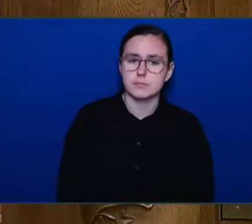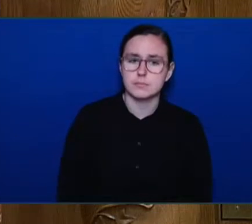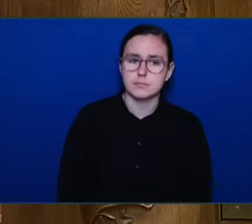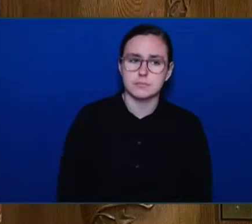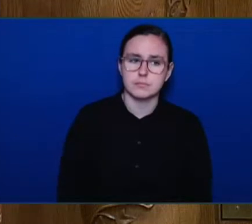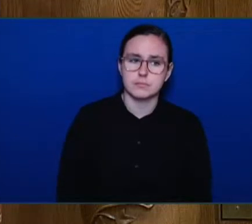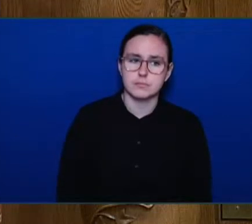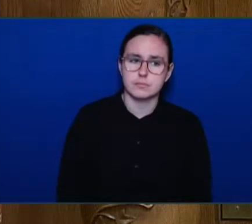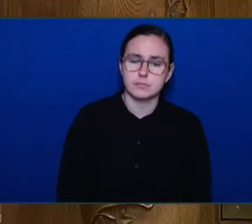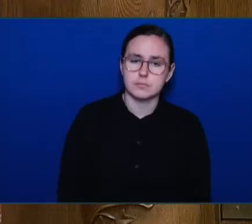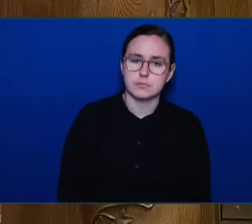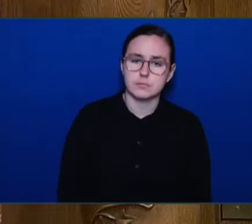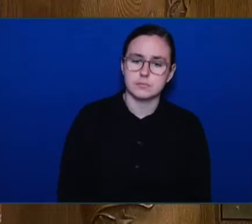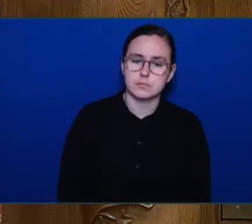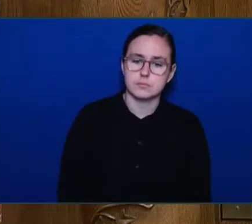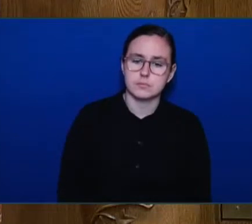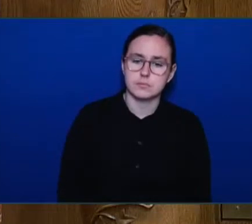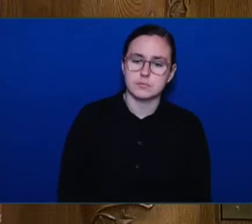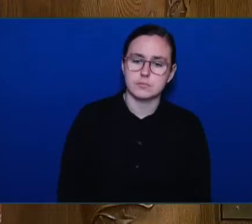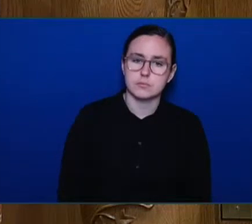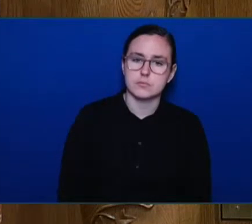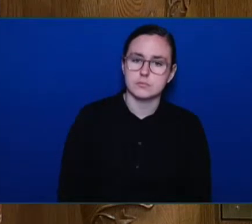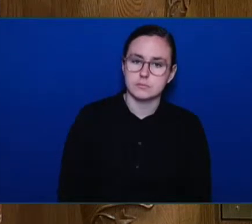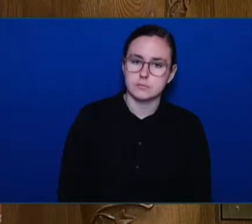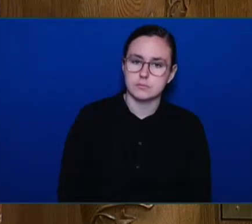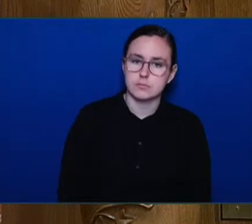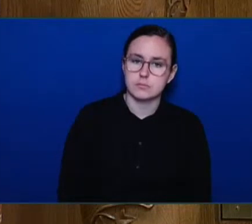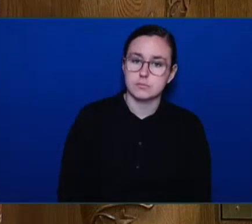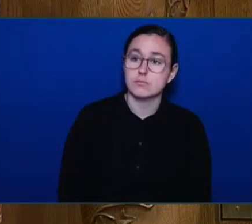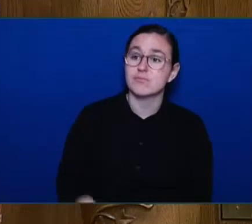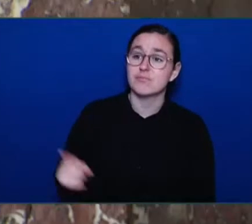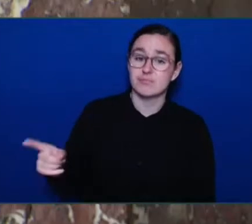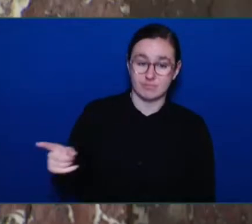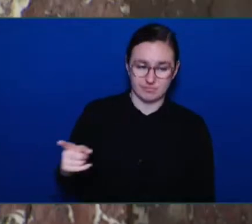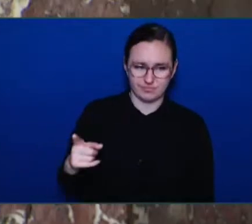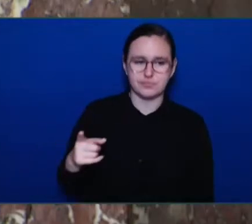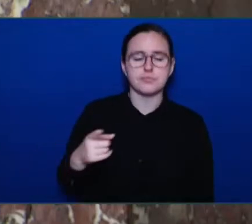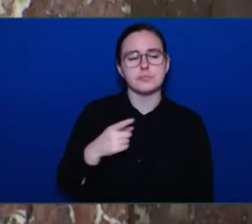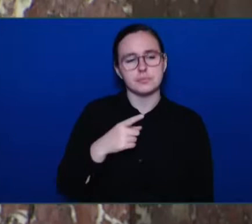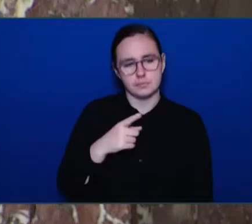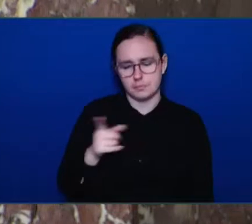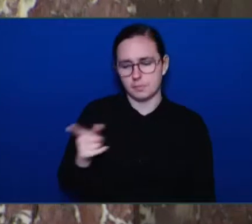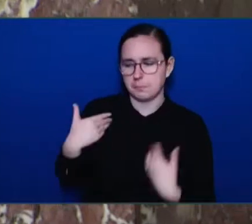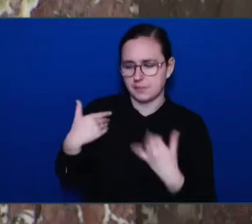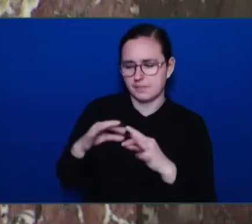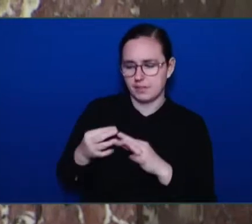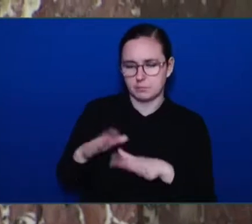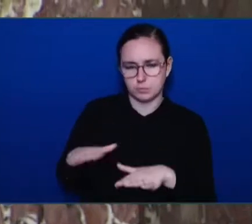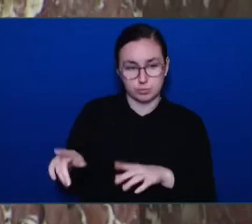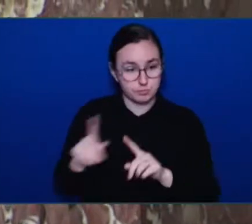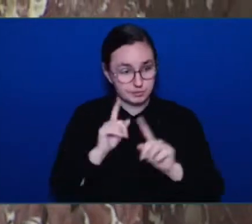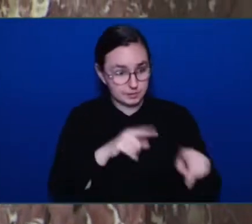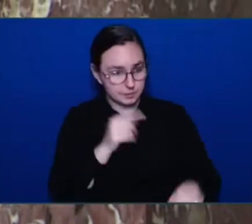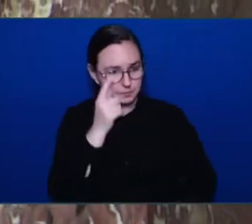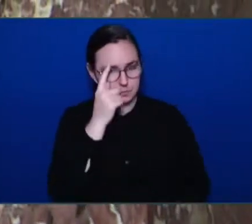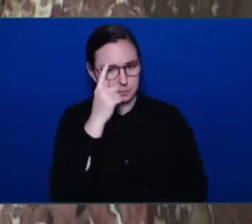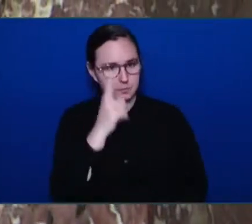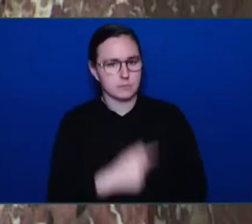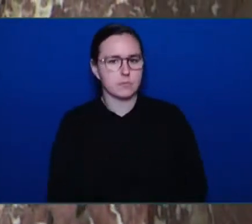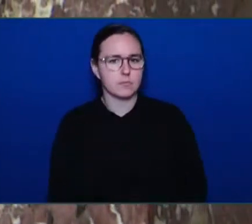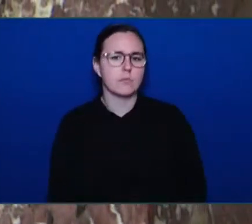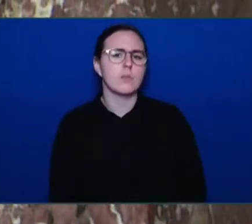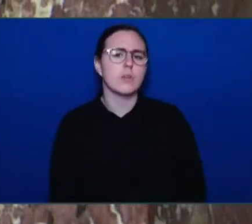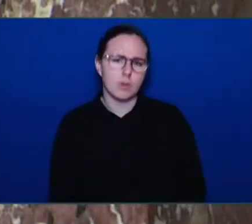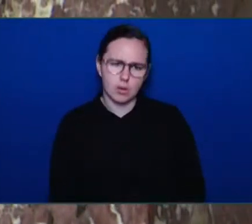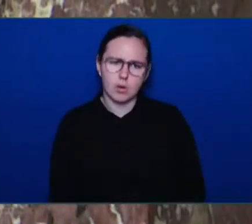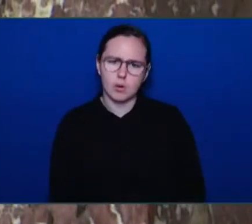Minister of Children and Family Development. Thank you, Honourable Speaker. It is important to listen to parents and to families and to children